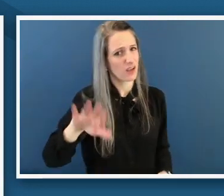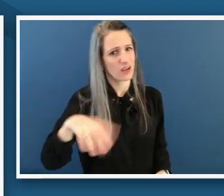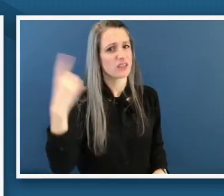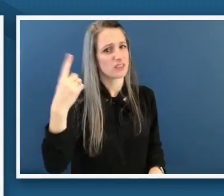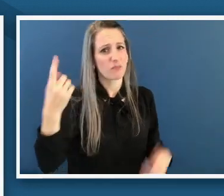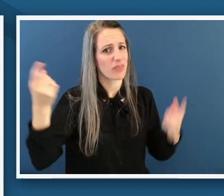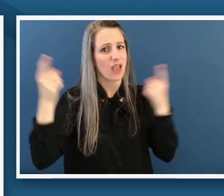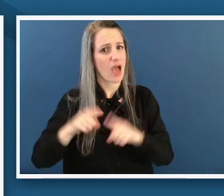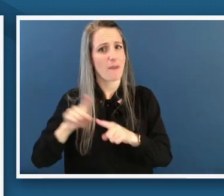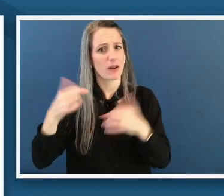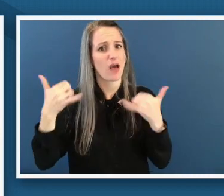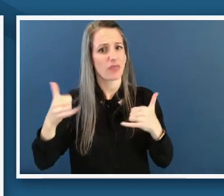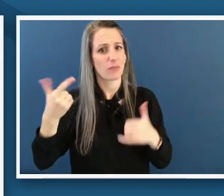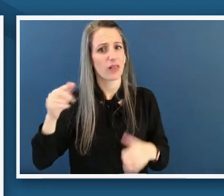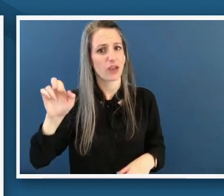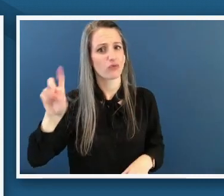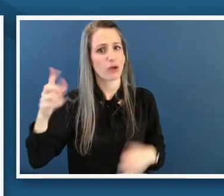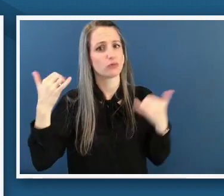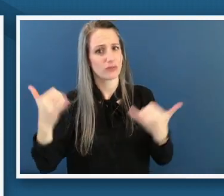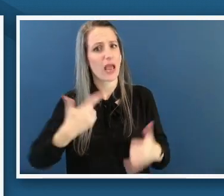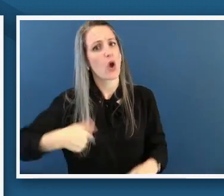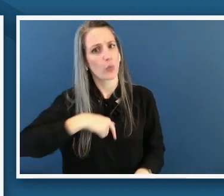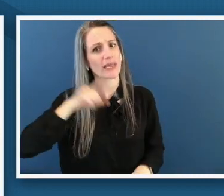Like, whatever they need, like